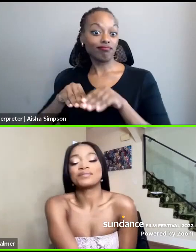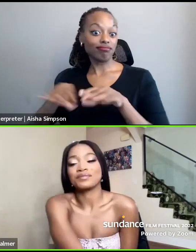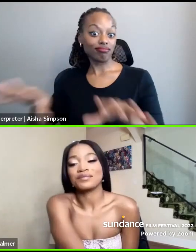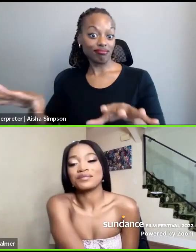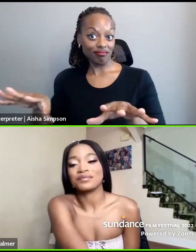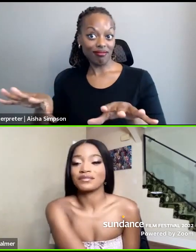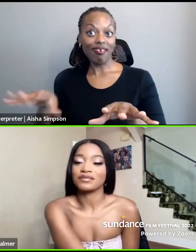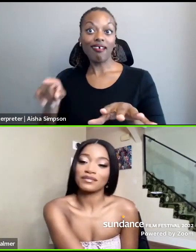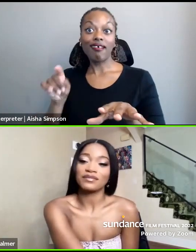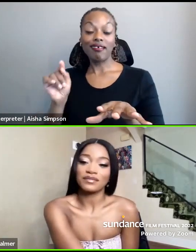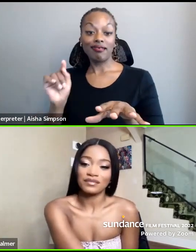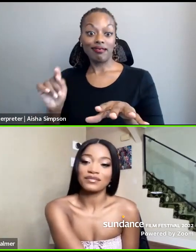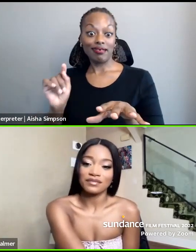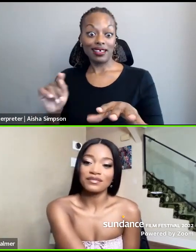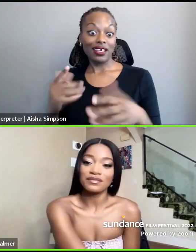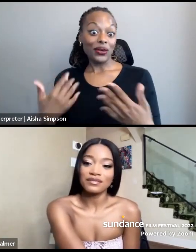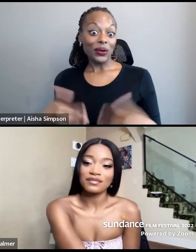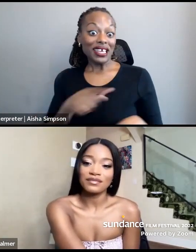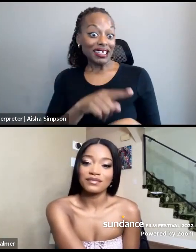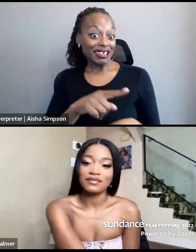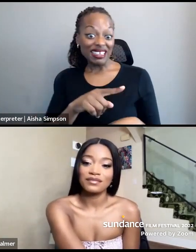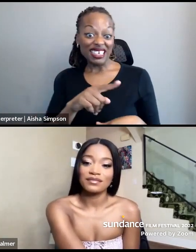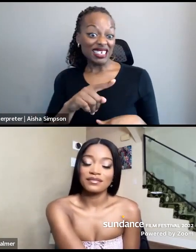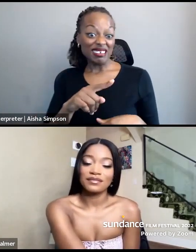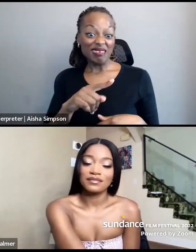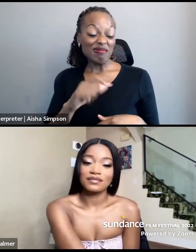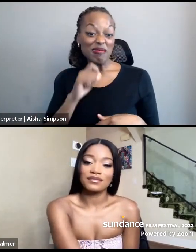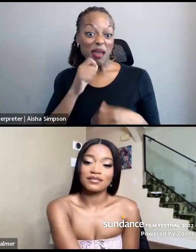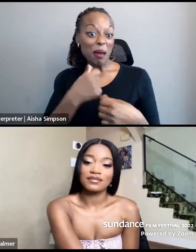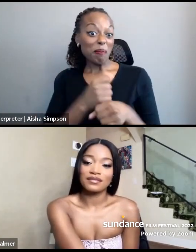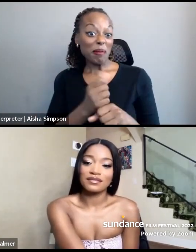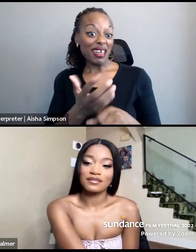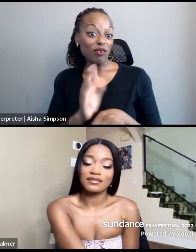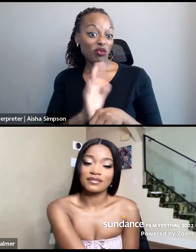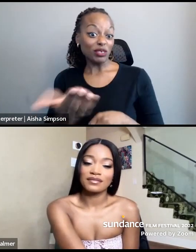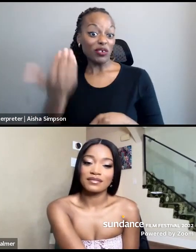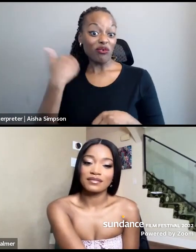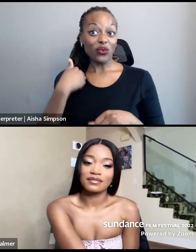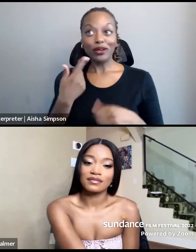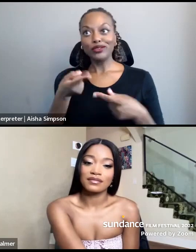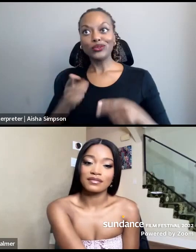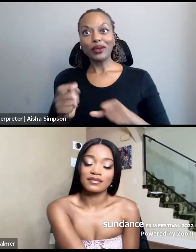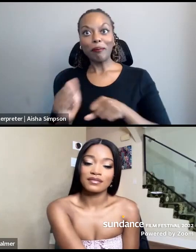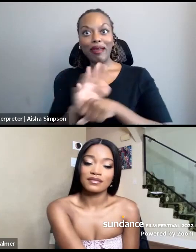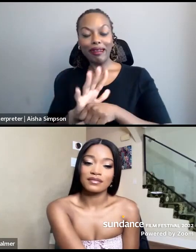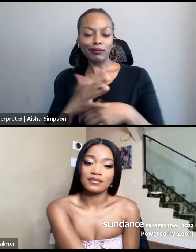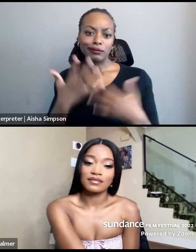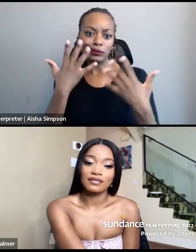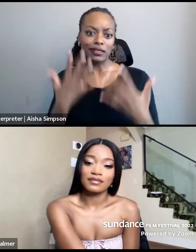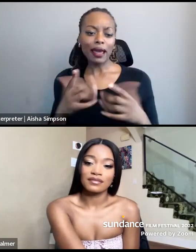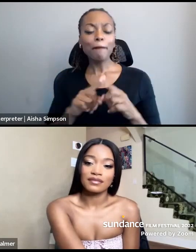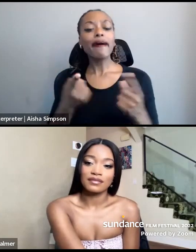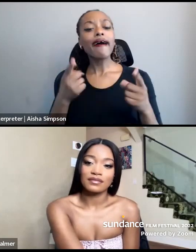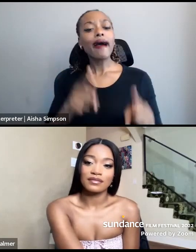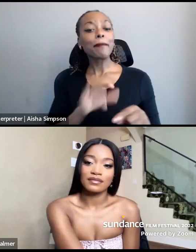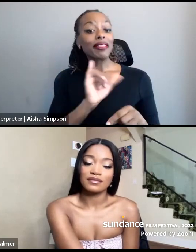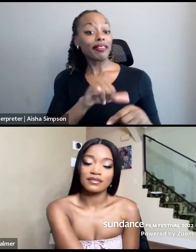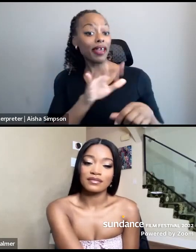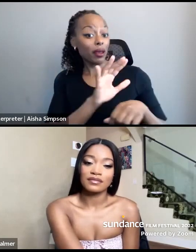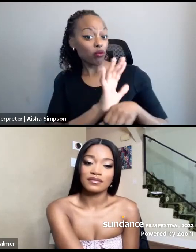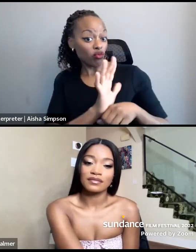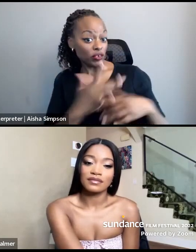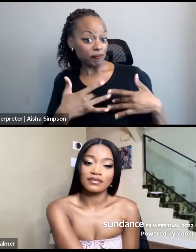it's really sad. But that one is about a kid who comes home from college